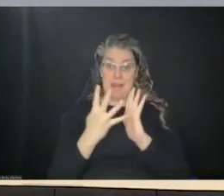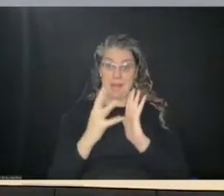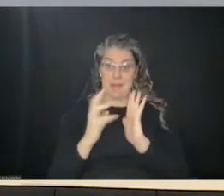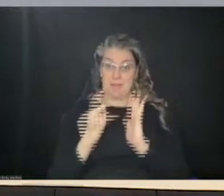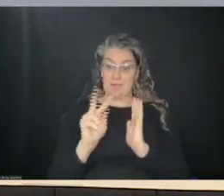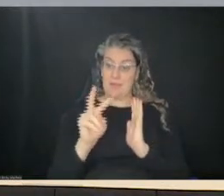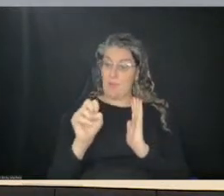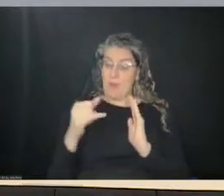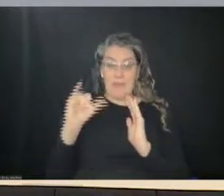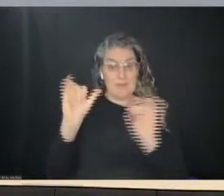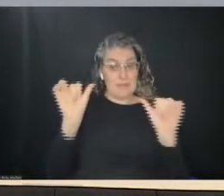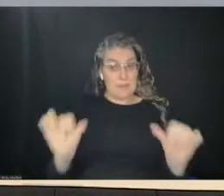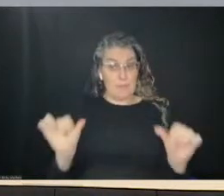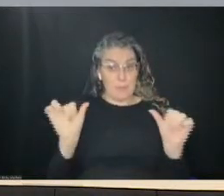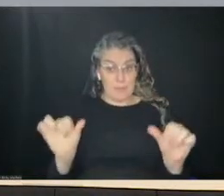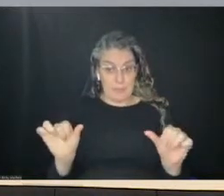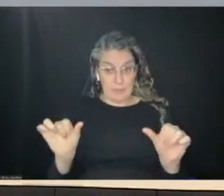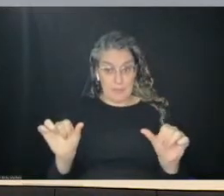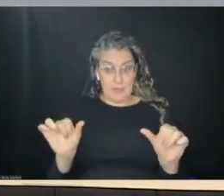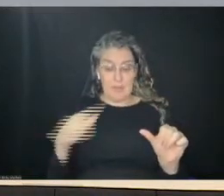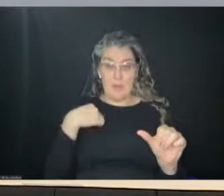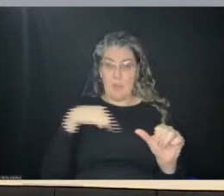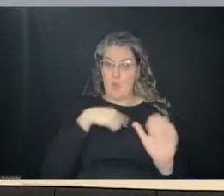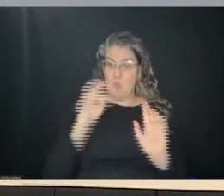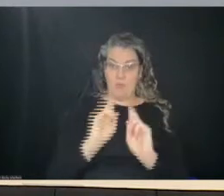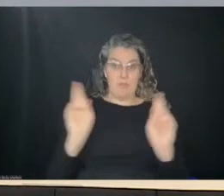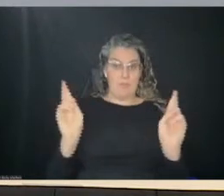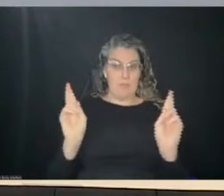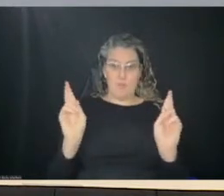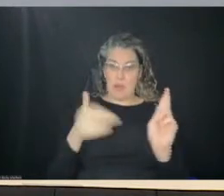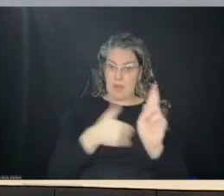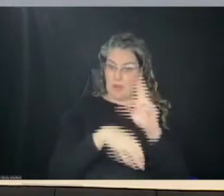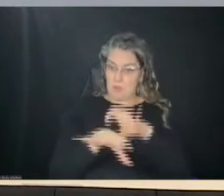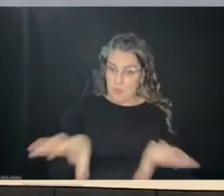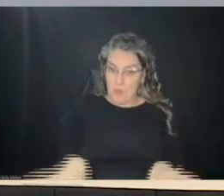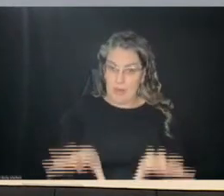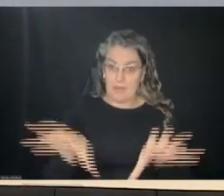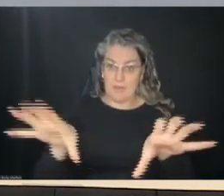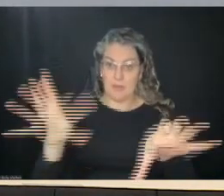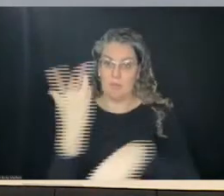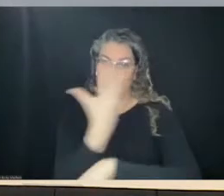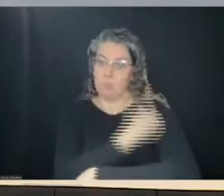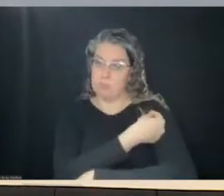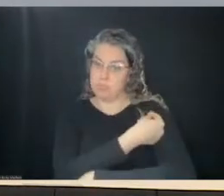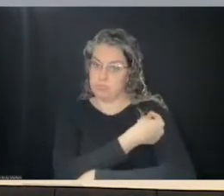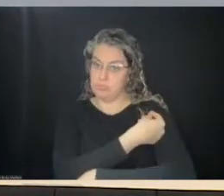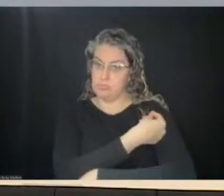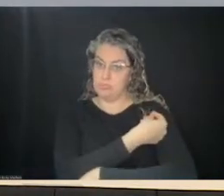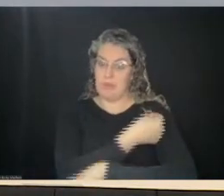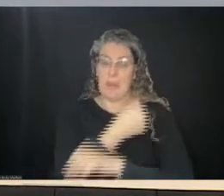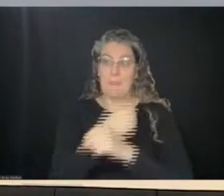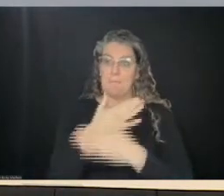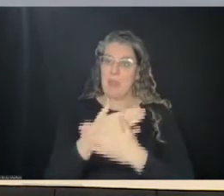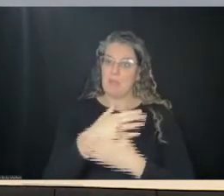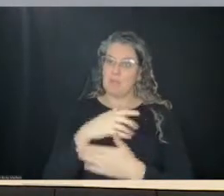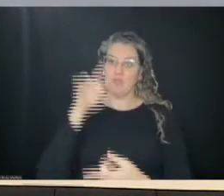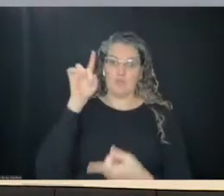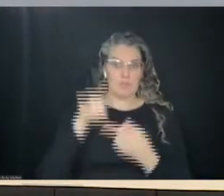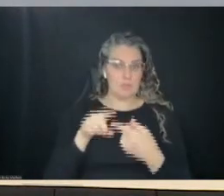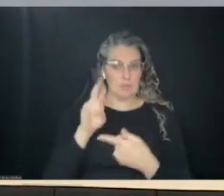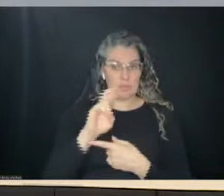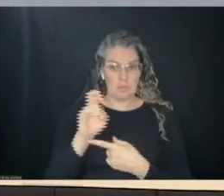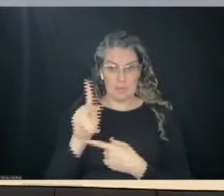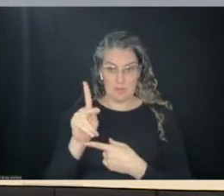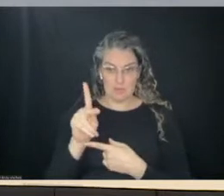Our best defense is a good offense: to get vaccinated, to avoid taking unnecessary risks, to follow the rules and respect the public